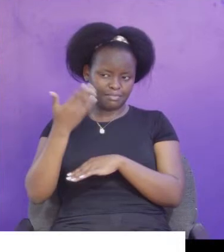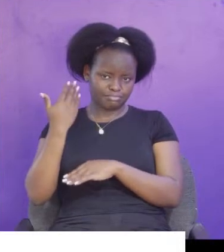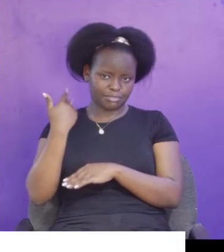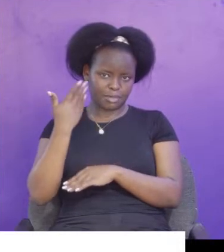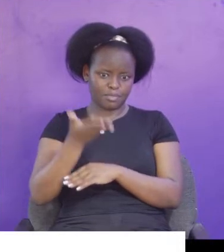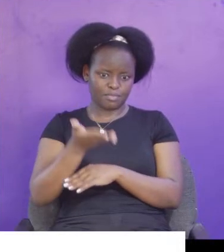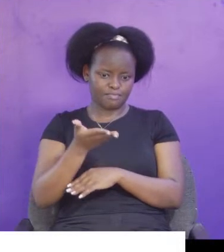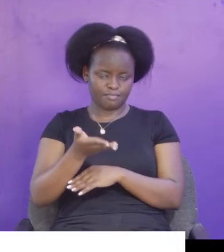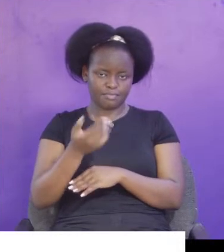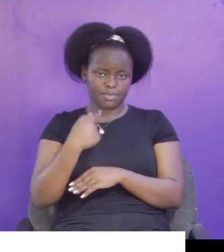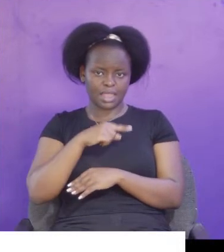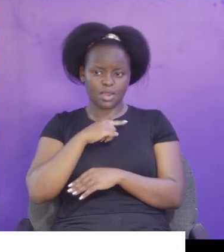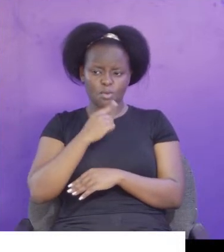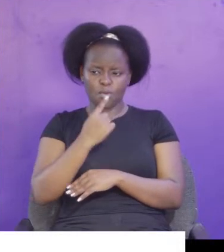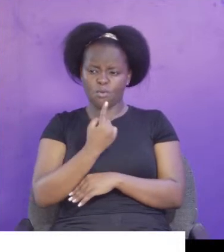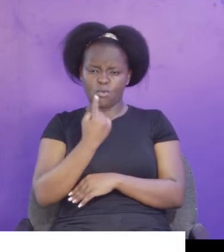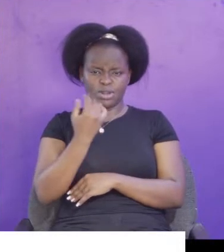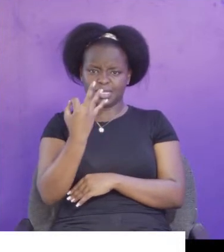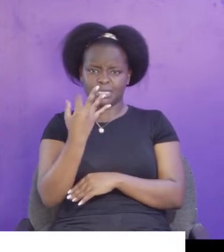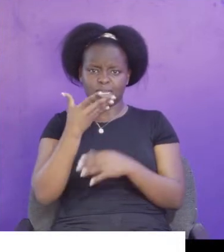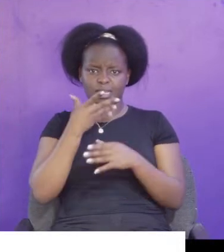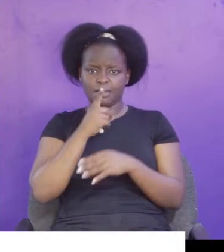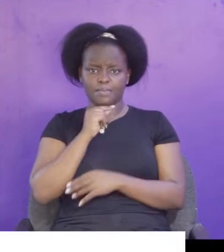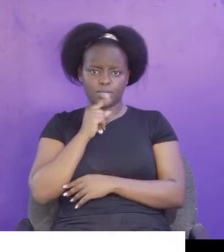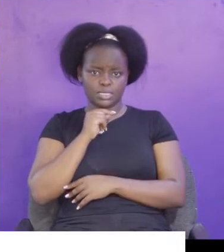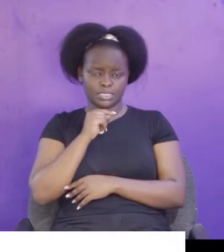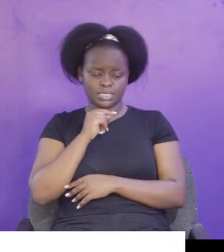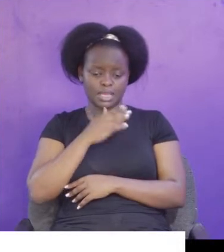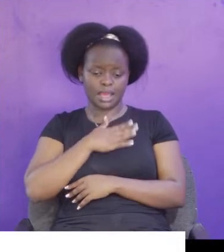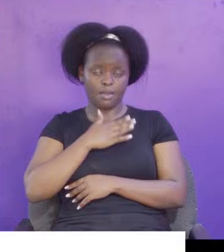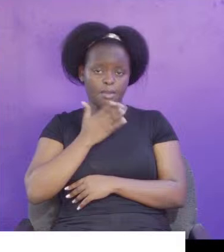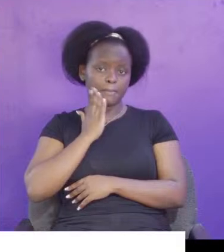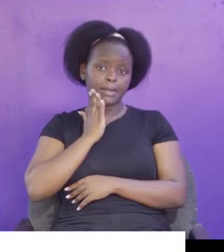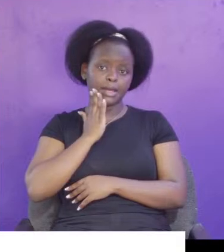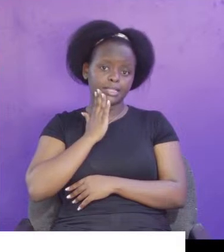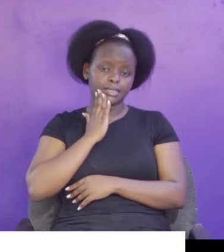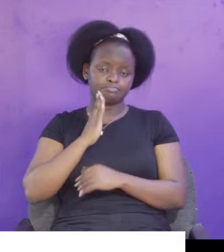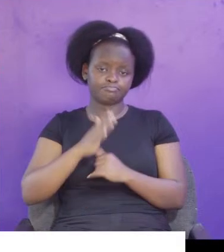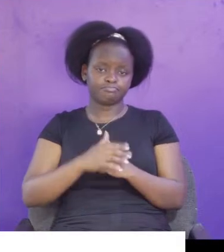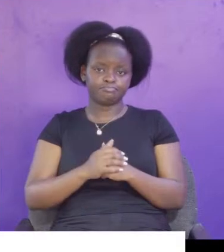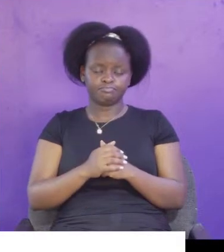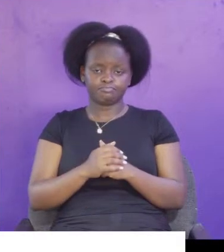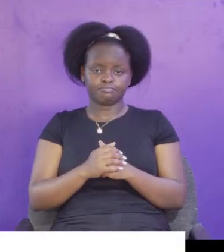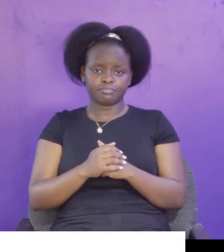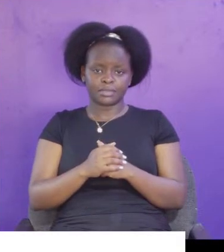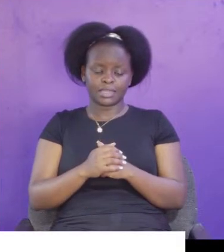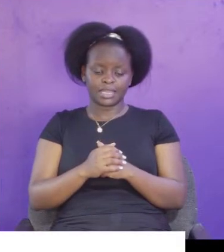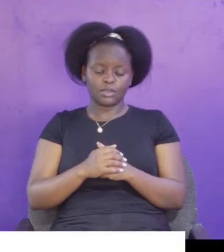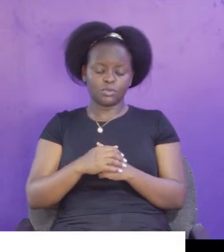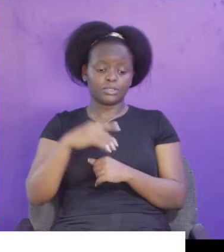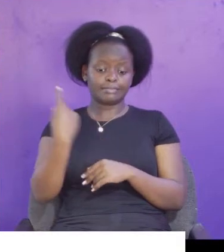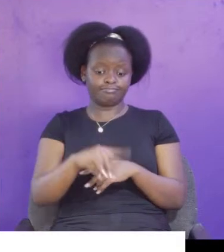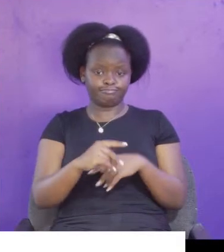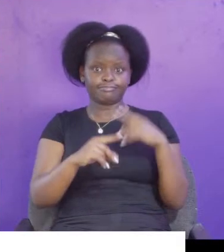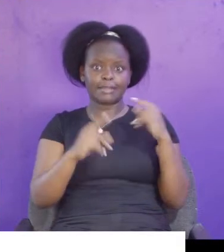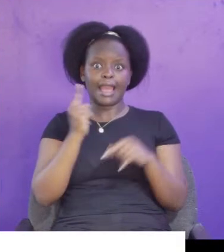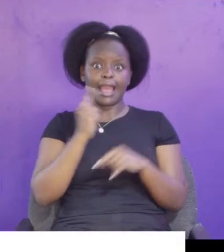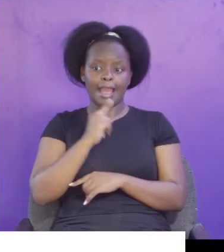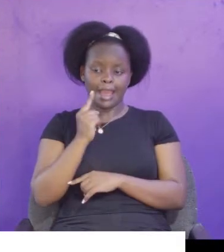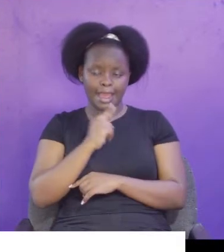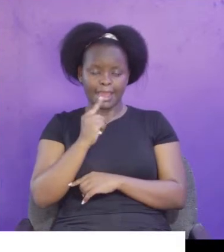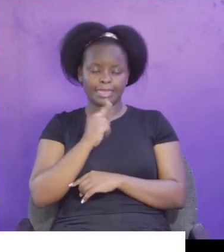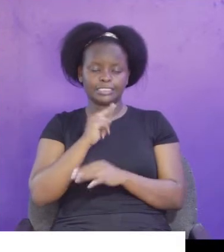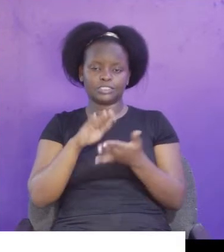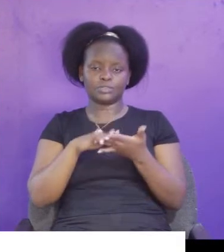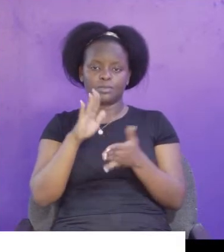3 boys, and our mother was a disciplinarian more than our father.